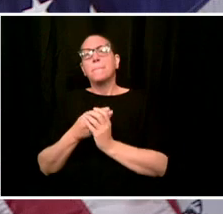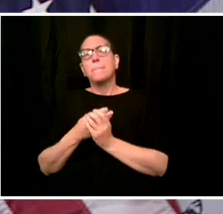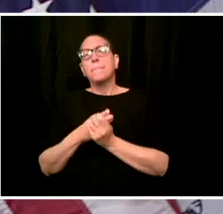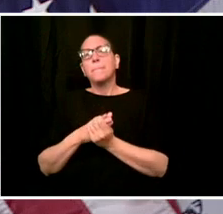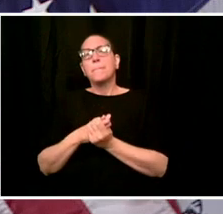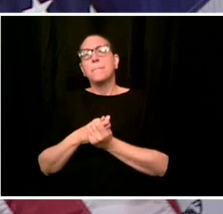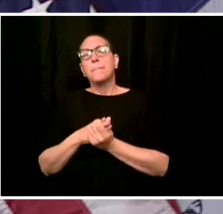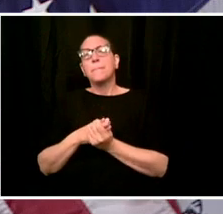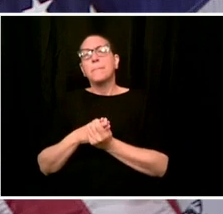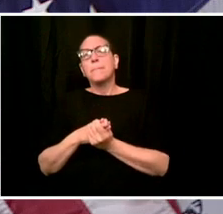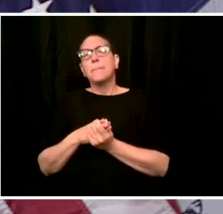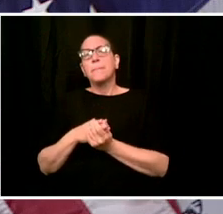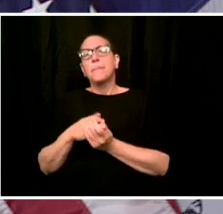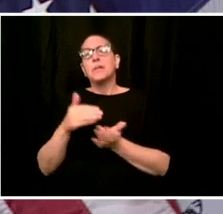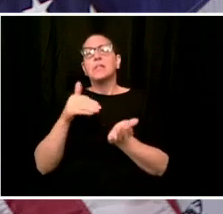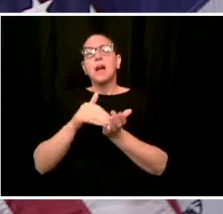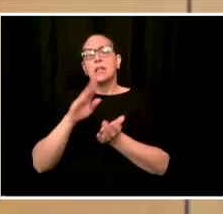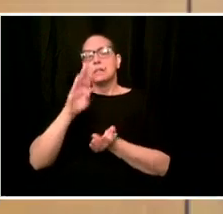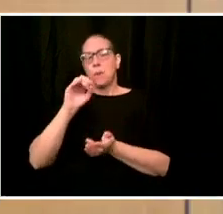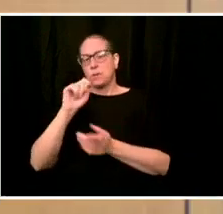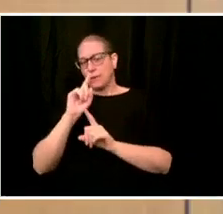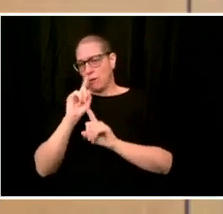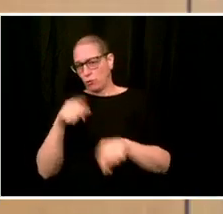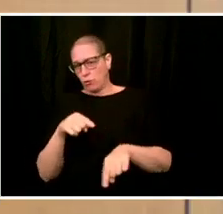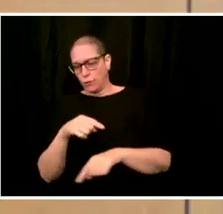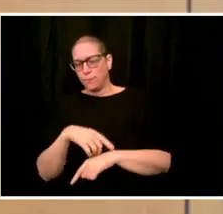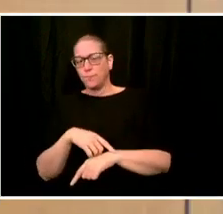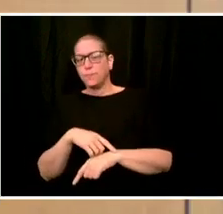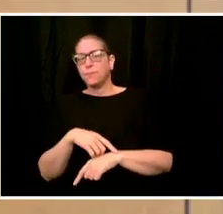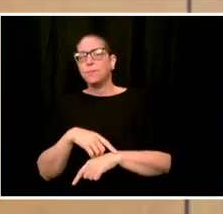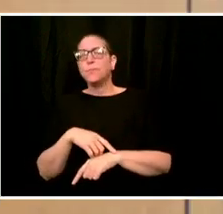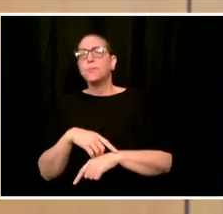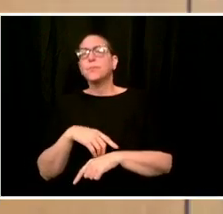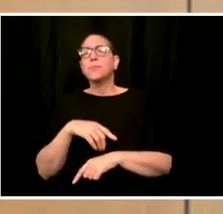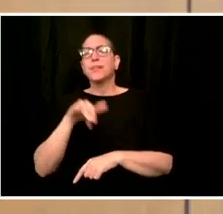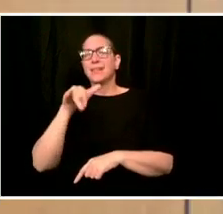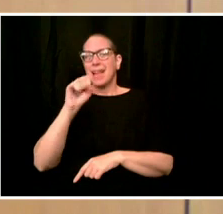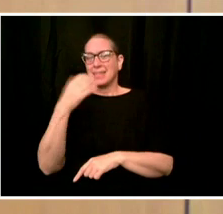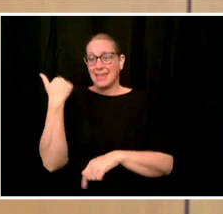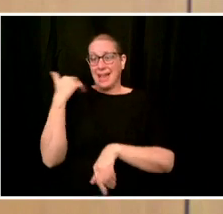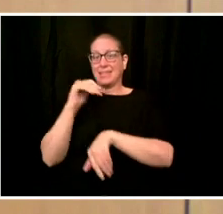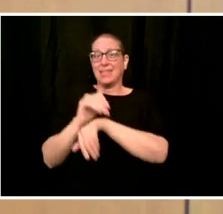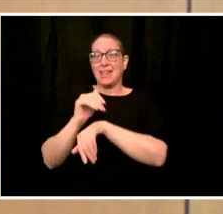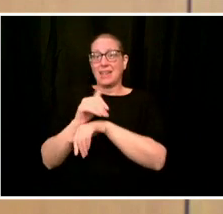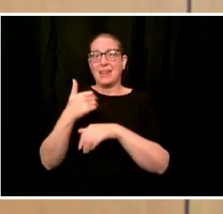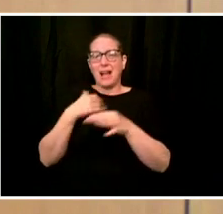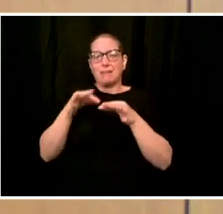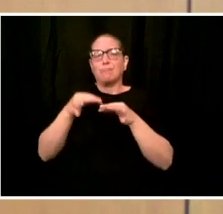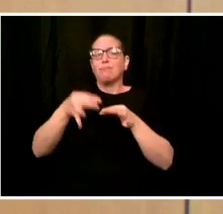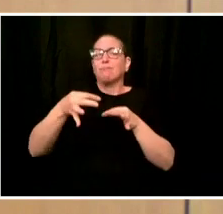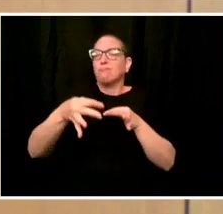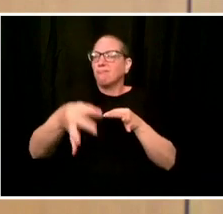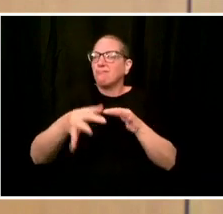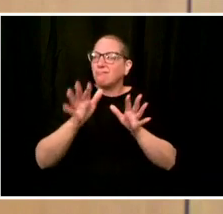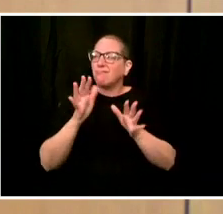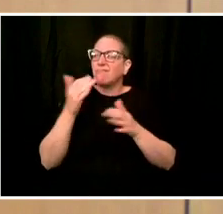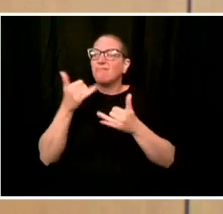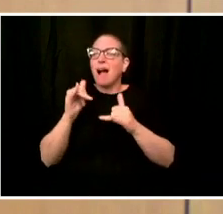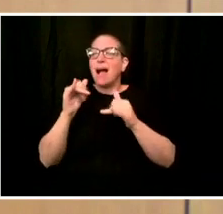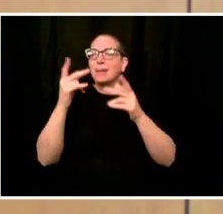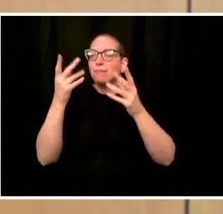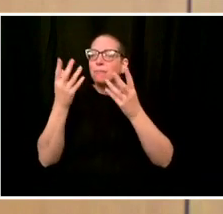Certainly, Mr. Mayor. I think that there were delays last night in uploading our refresh of data,